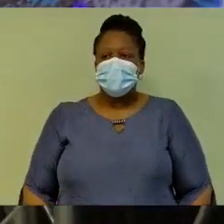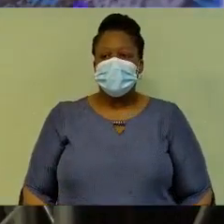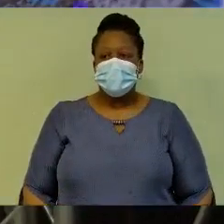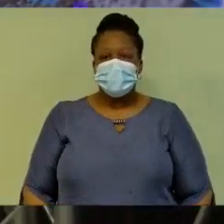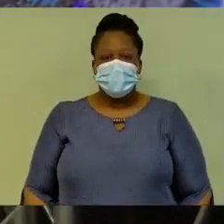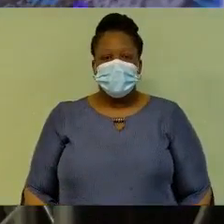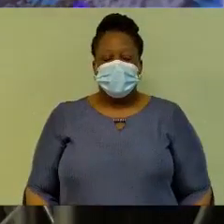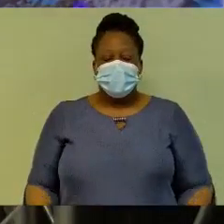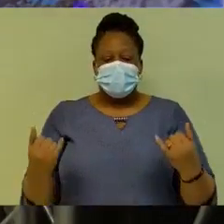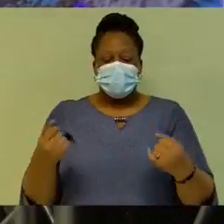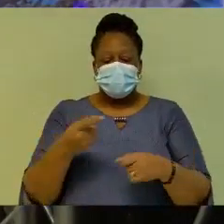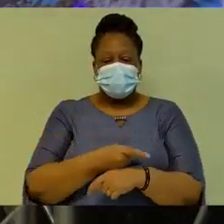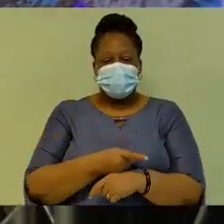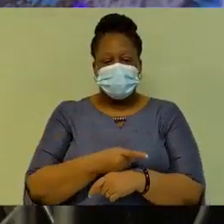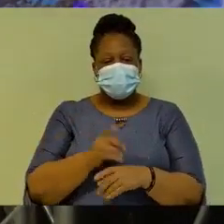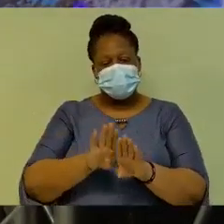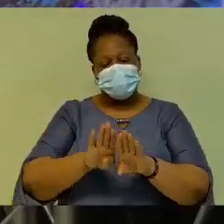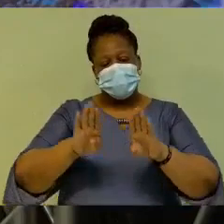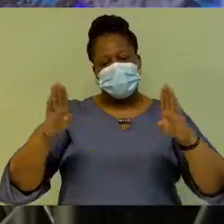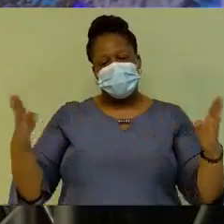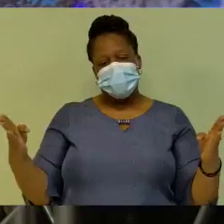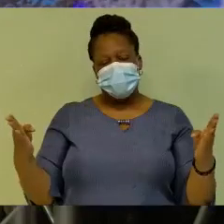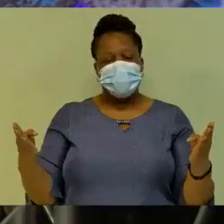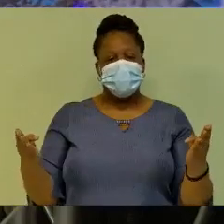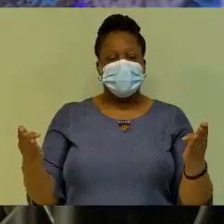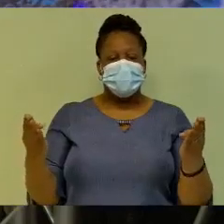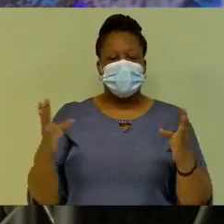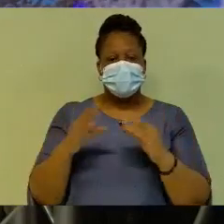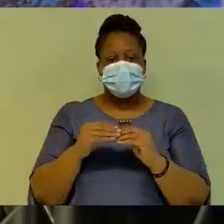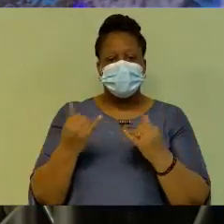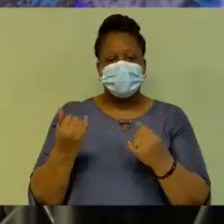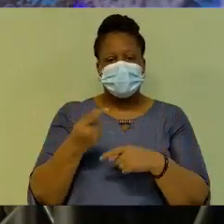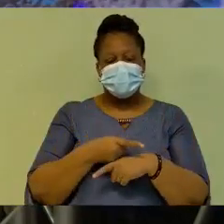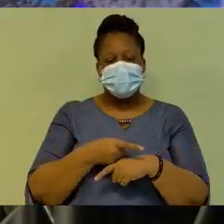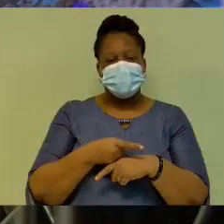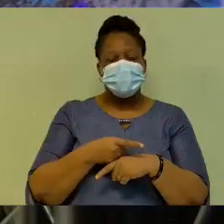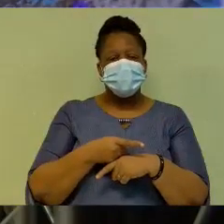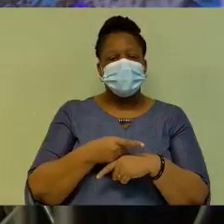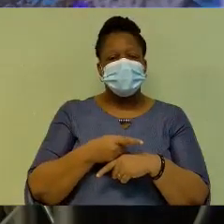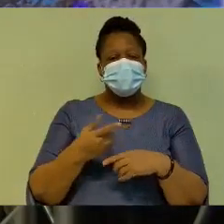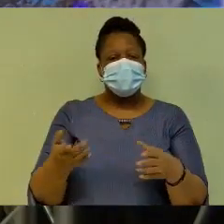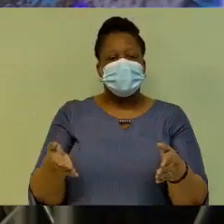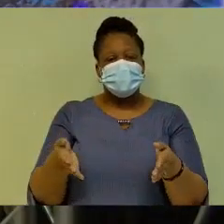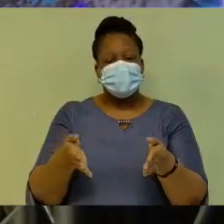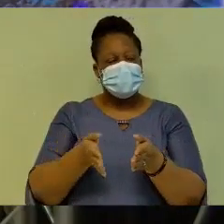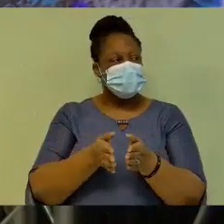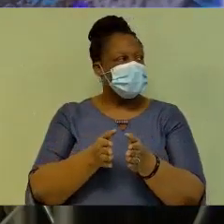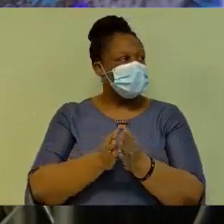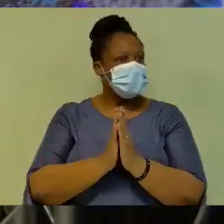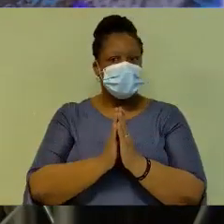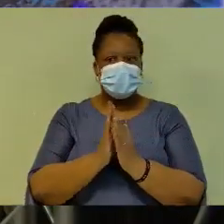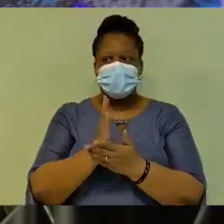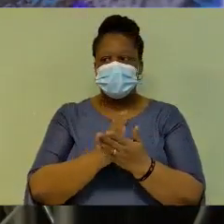Today, to open our press briefing, we are going to have a